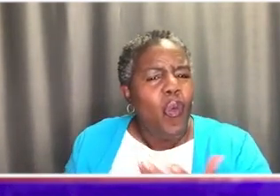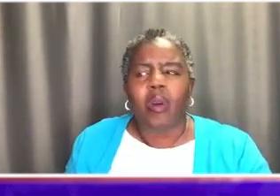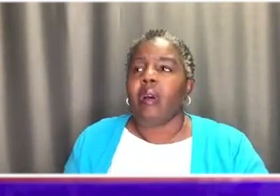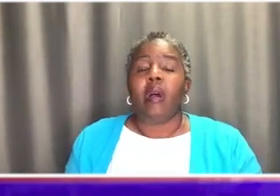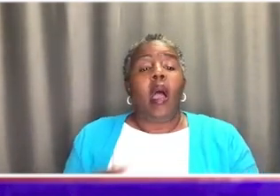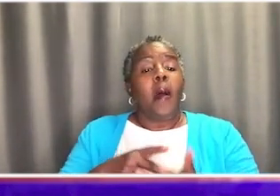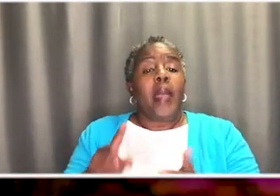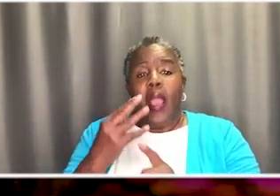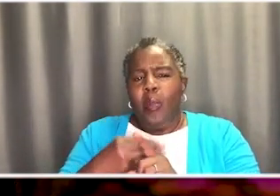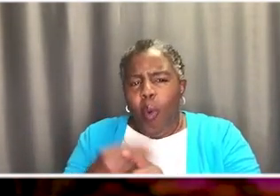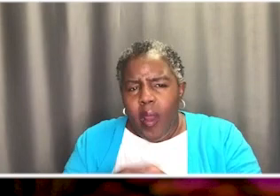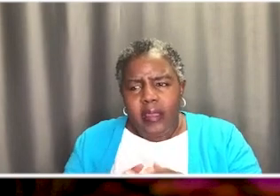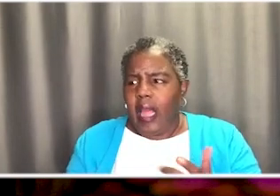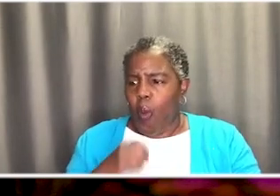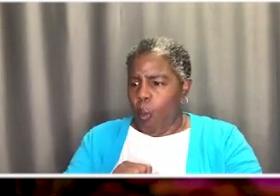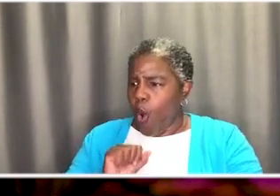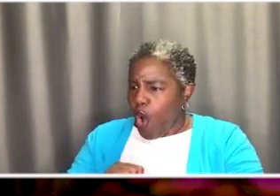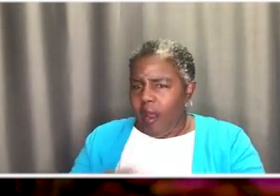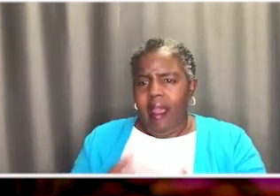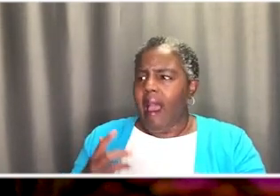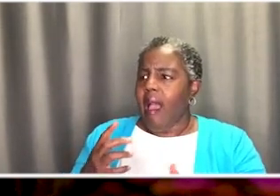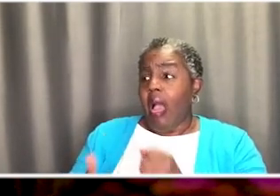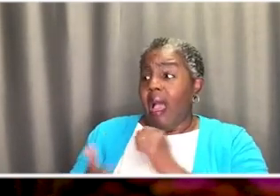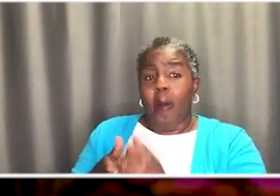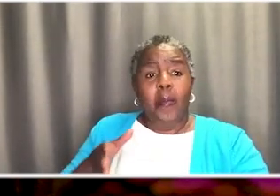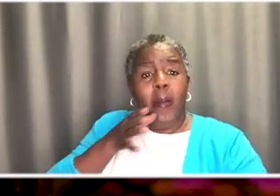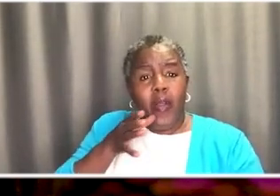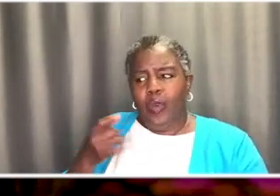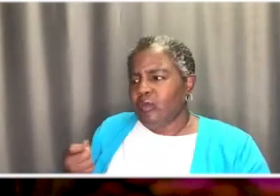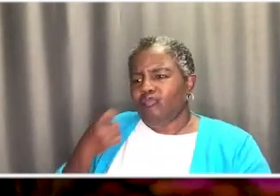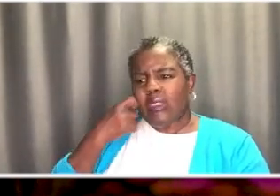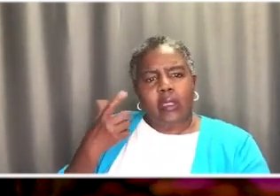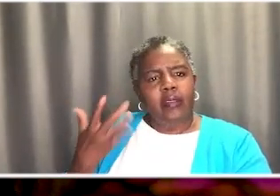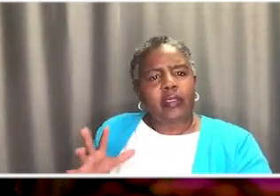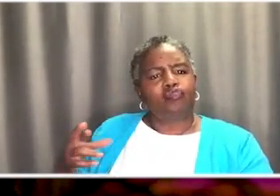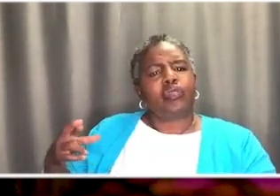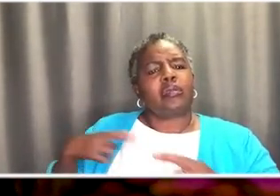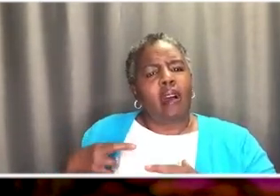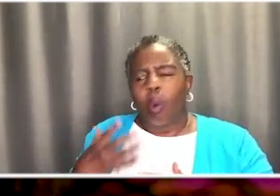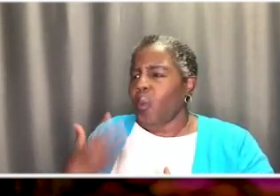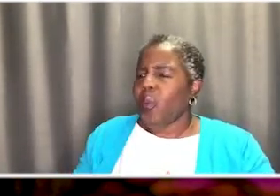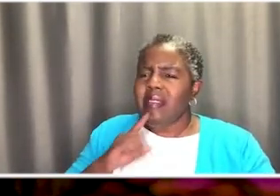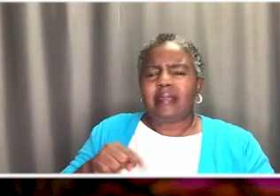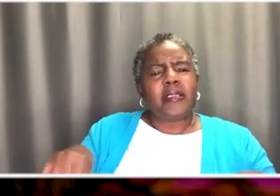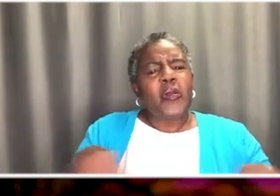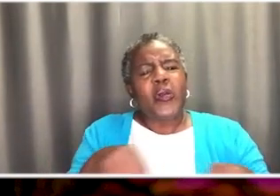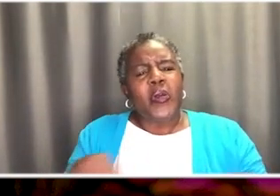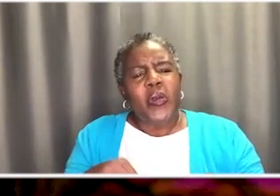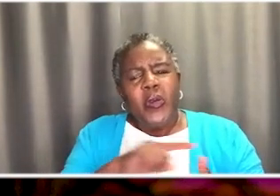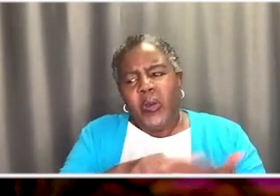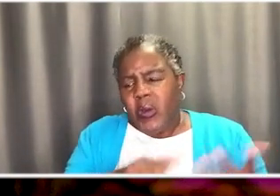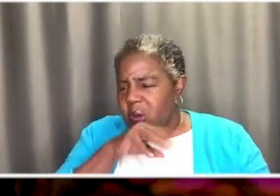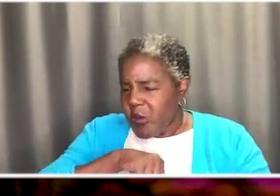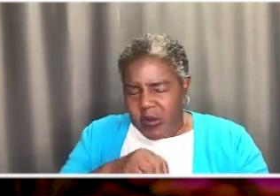and pay the mortgage and work and help my mom who just retired. This anxiousness was capping in all of